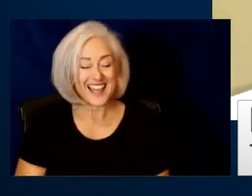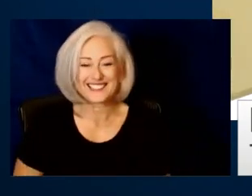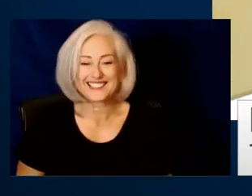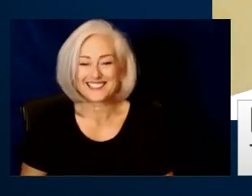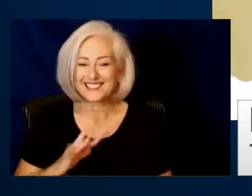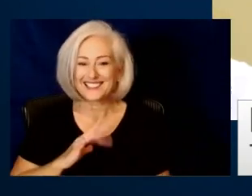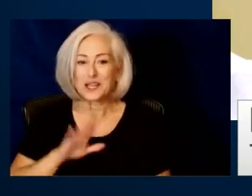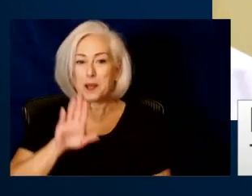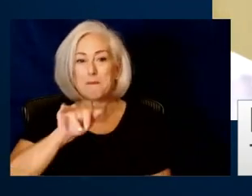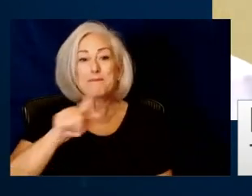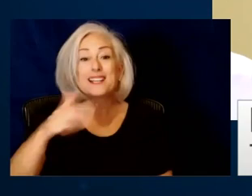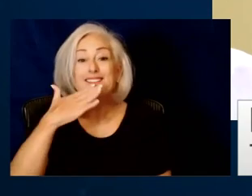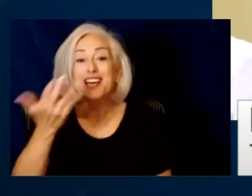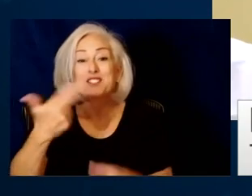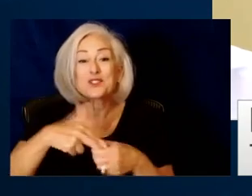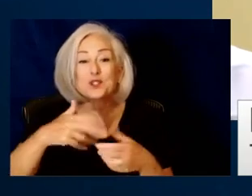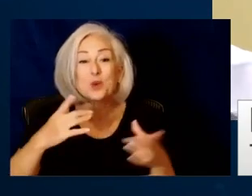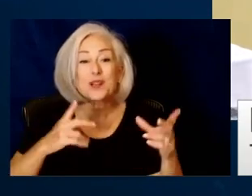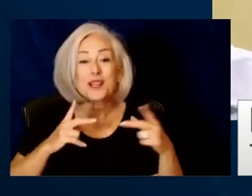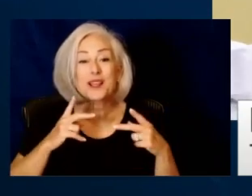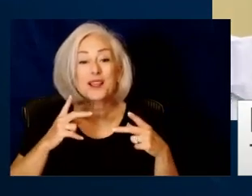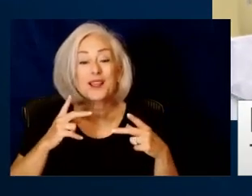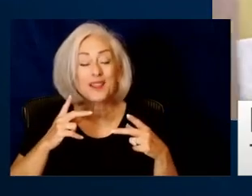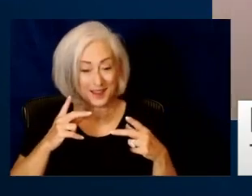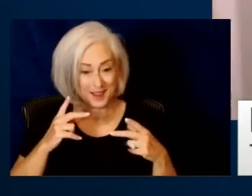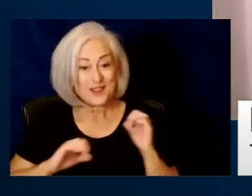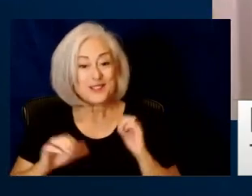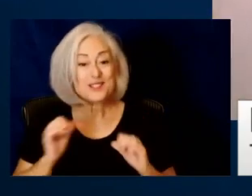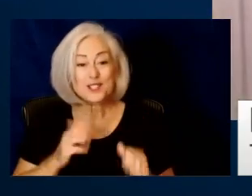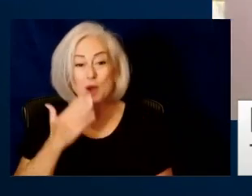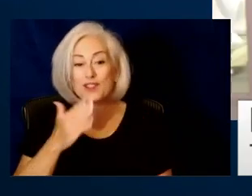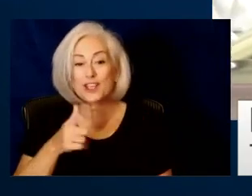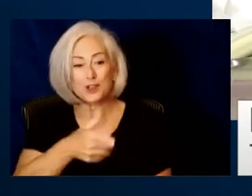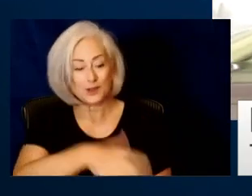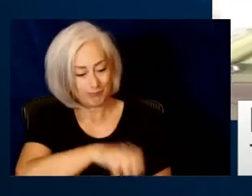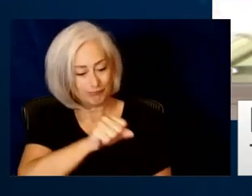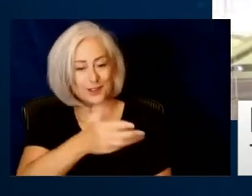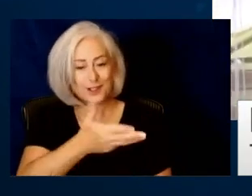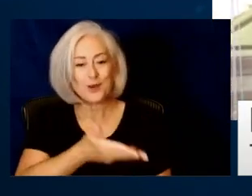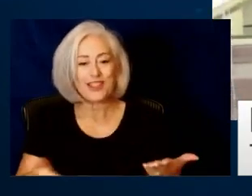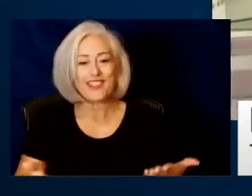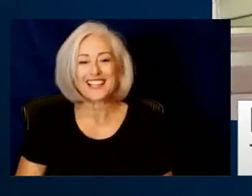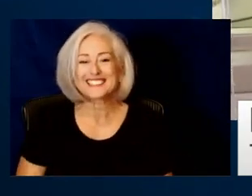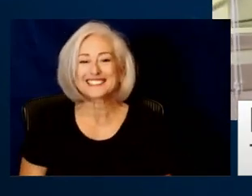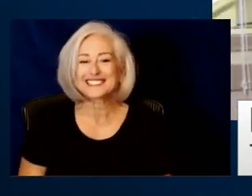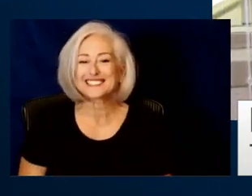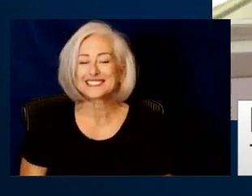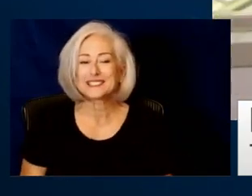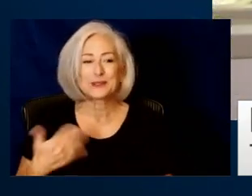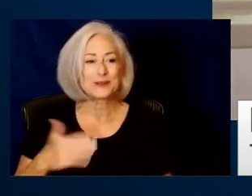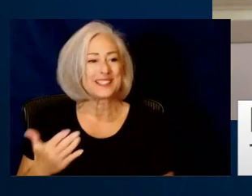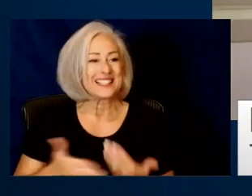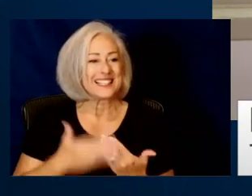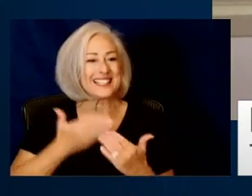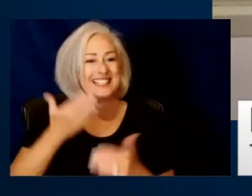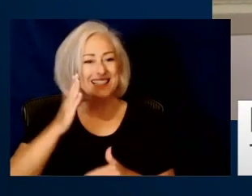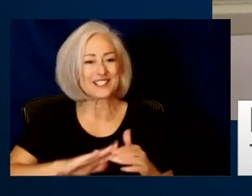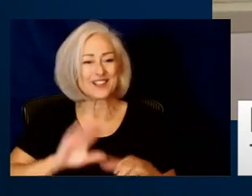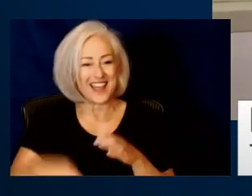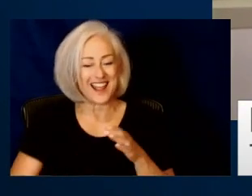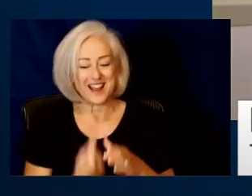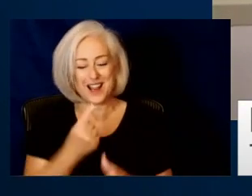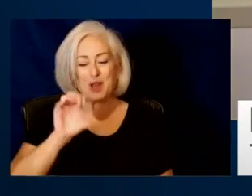you for being on the program. Let you grab all your stuff. All right. A lot easier than a colonoscopy. That's a lot easier